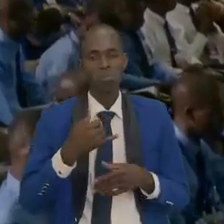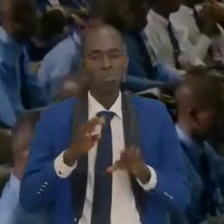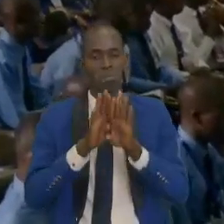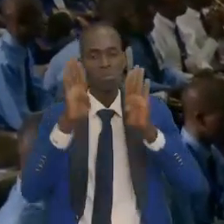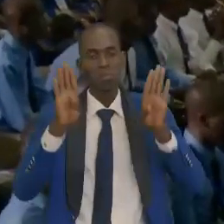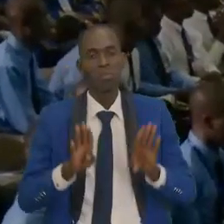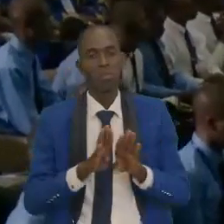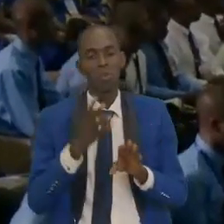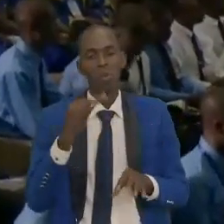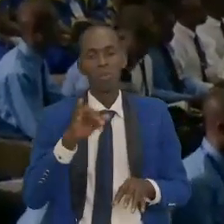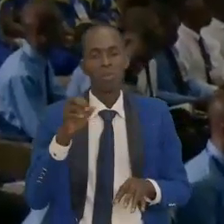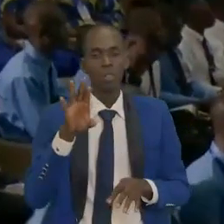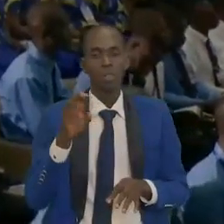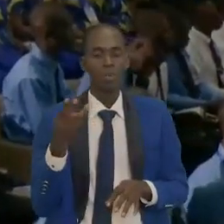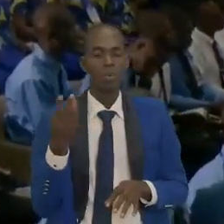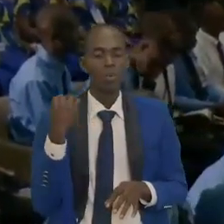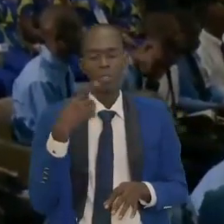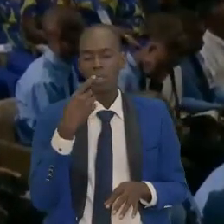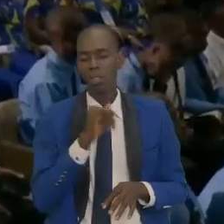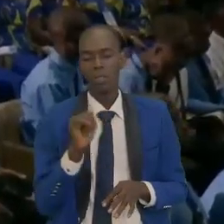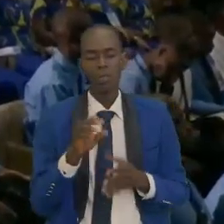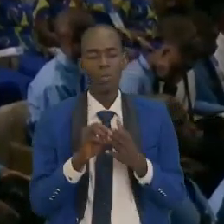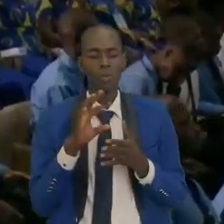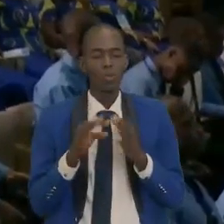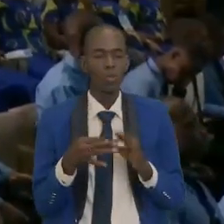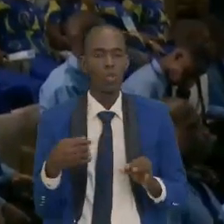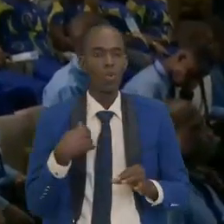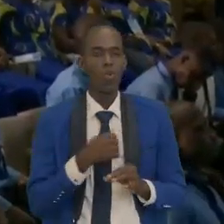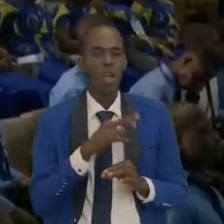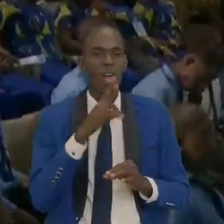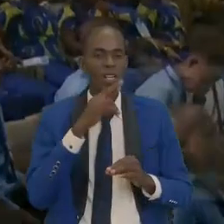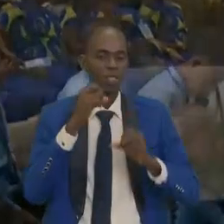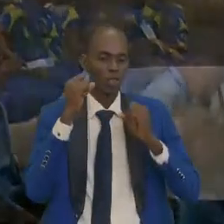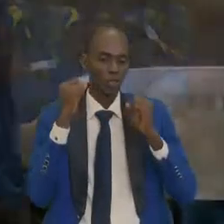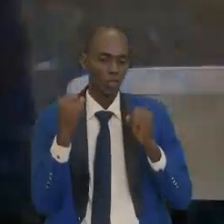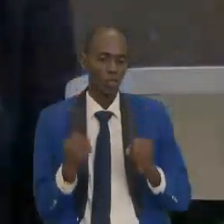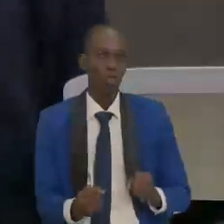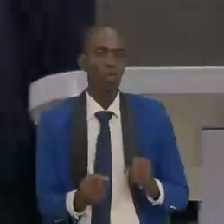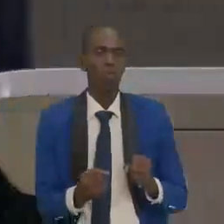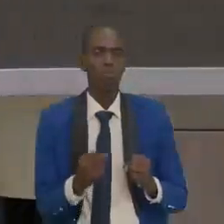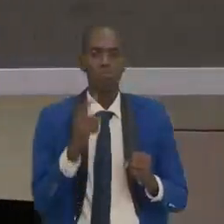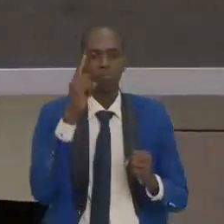where is strong but rare we will not let you in